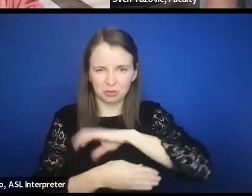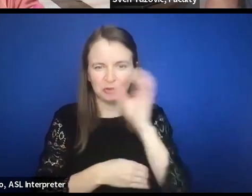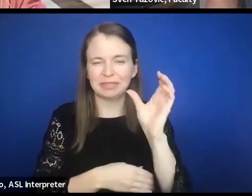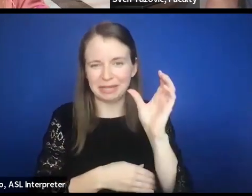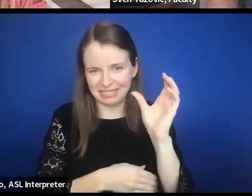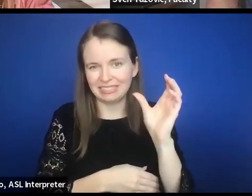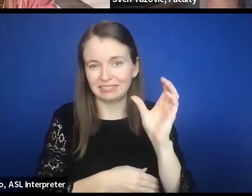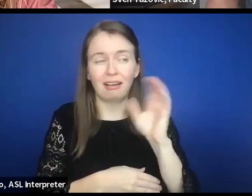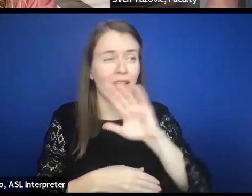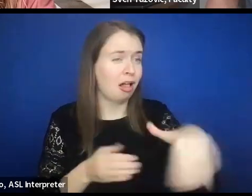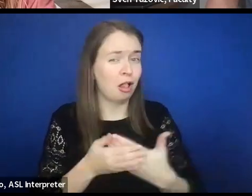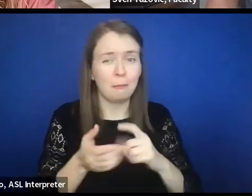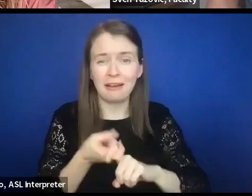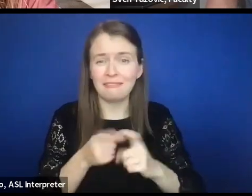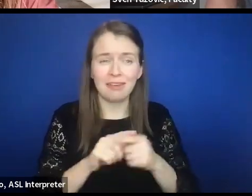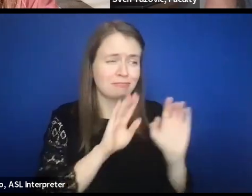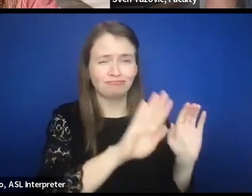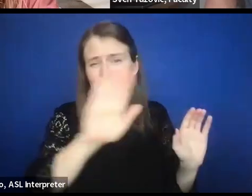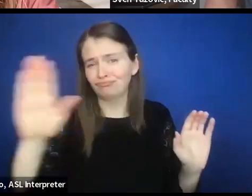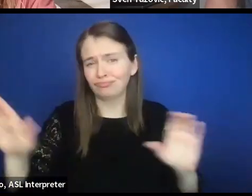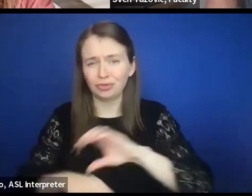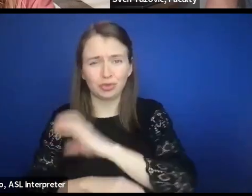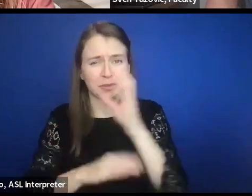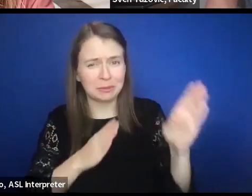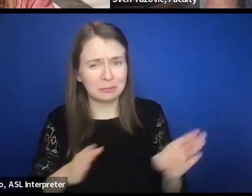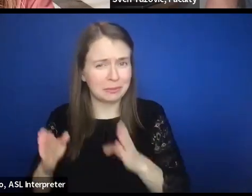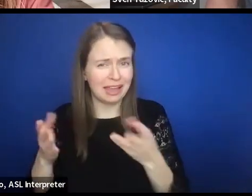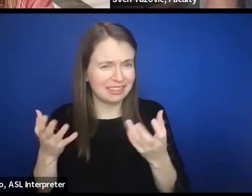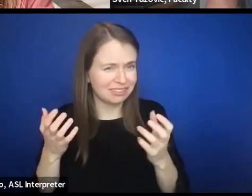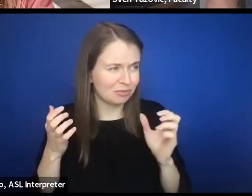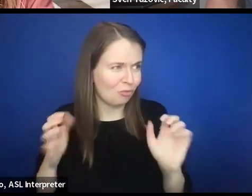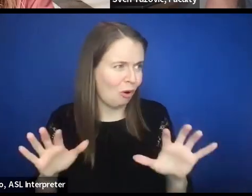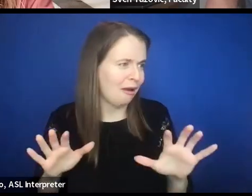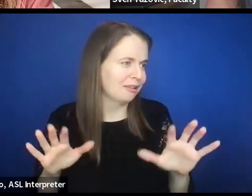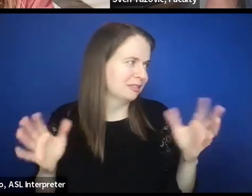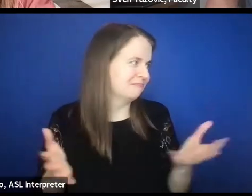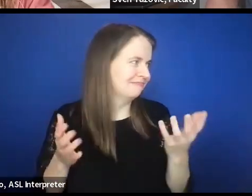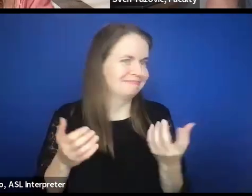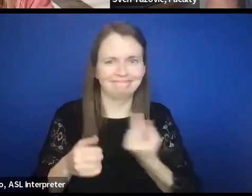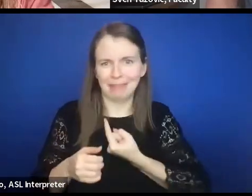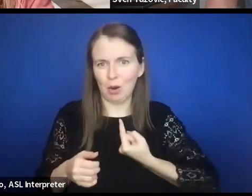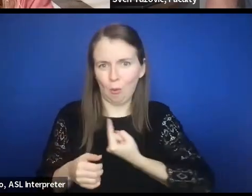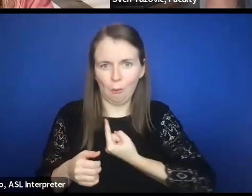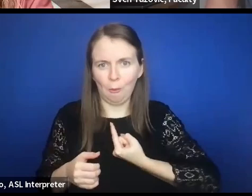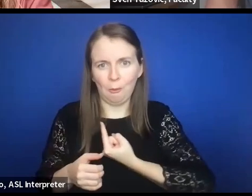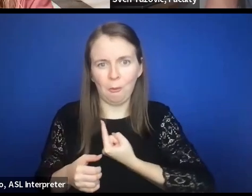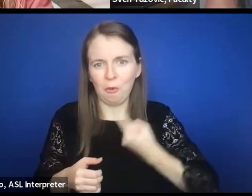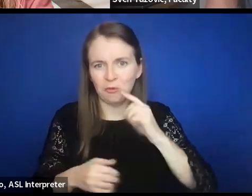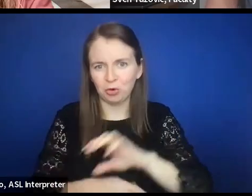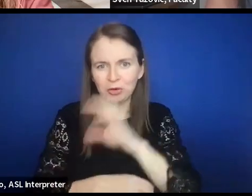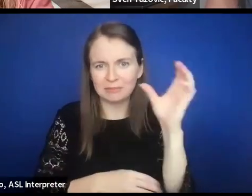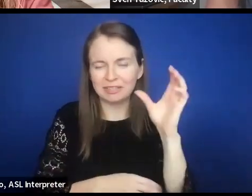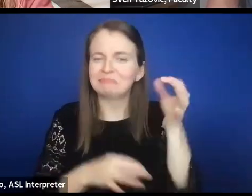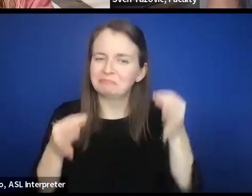and all my friends had plans for Christmas, and I didn't want to stay alone basically for